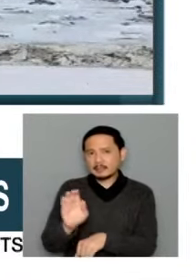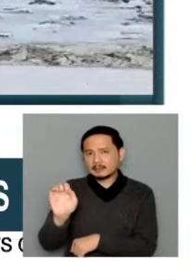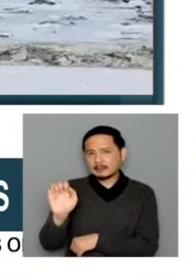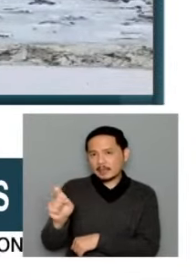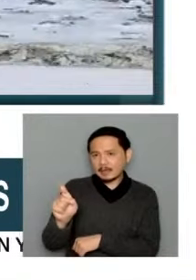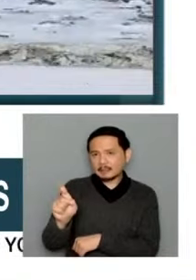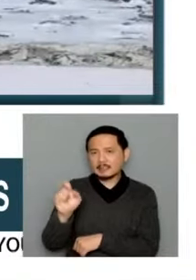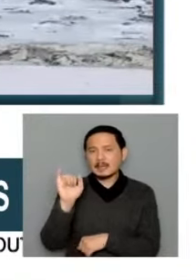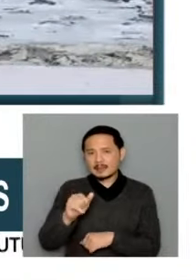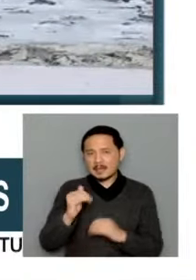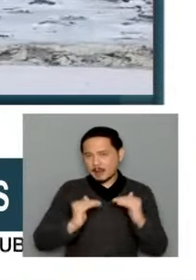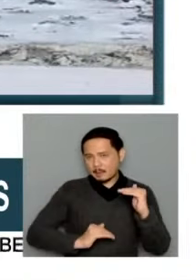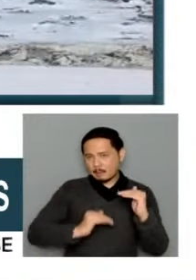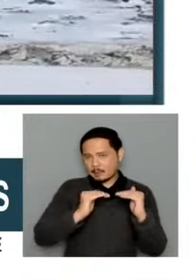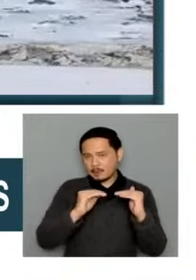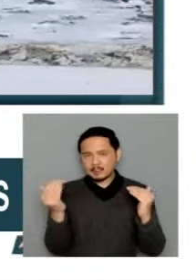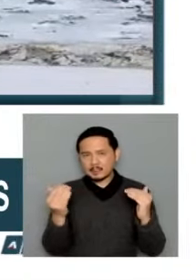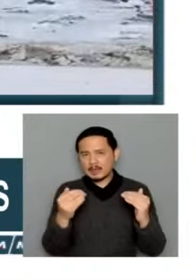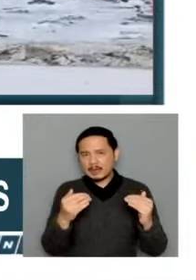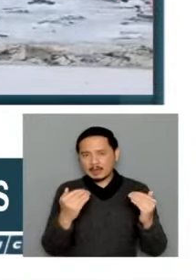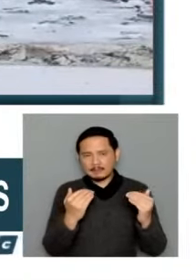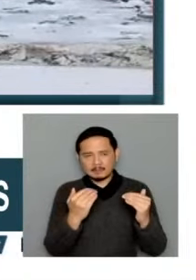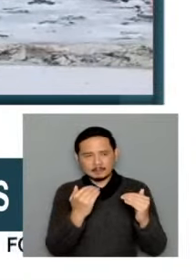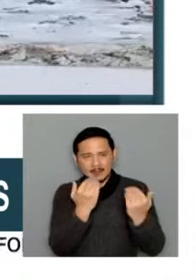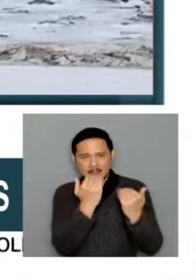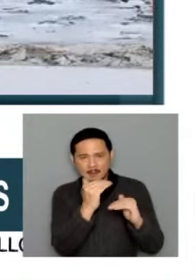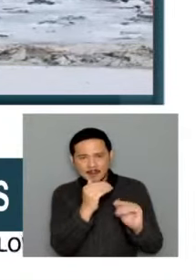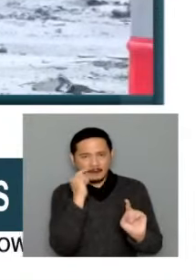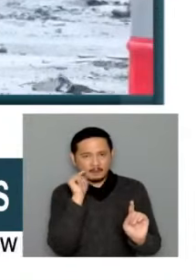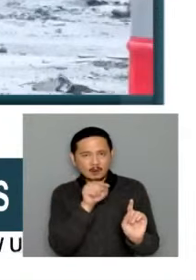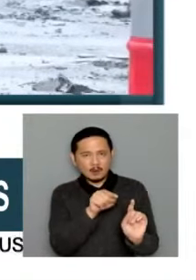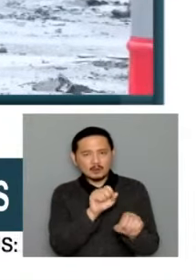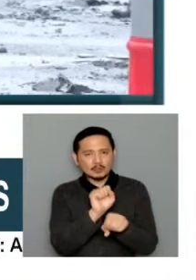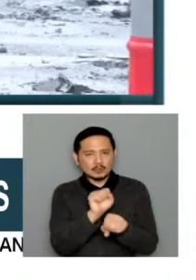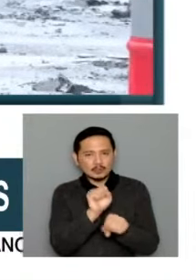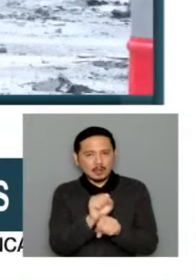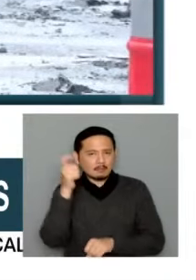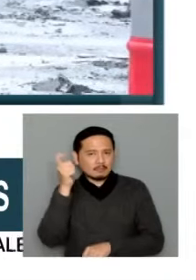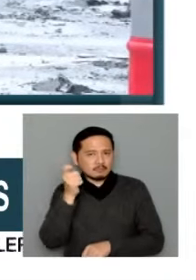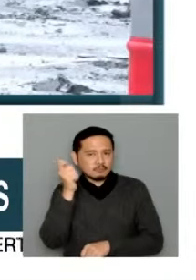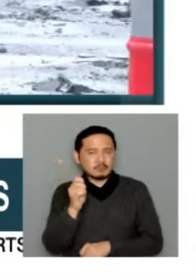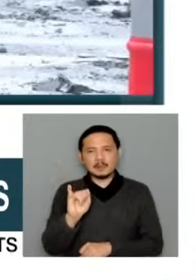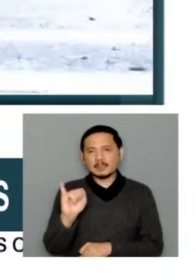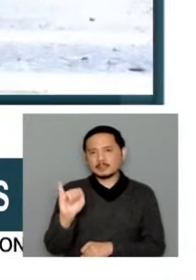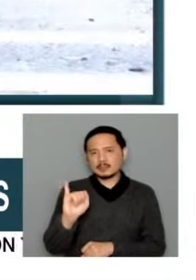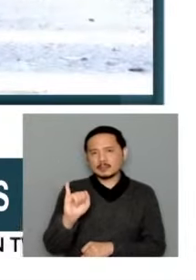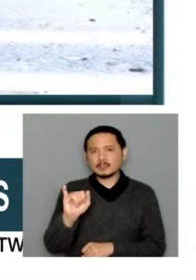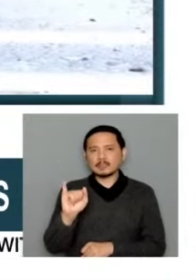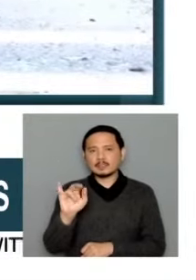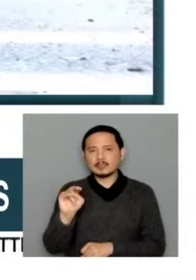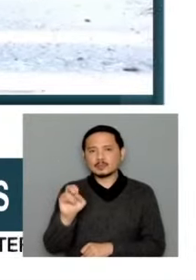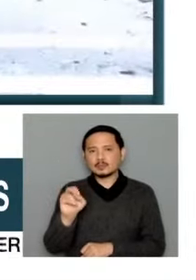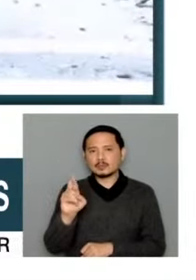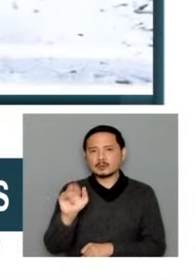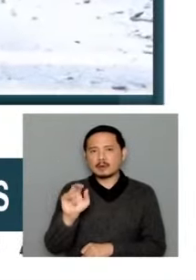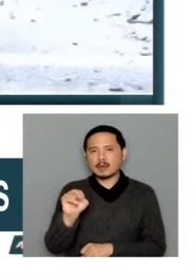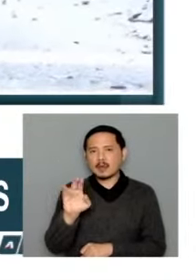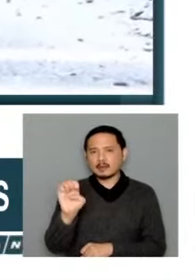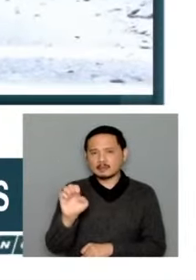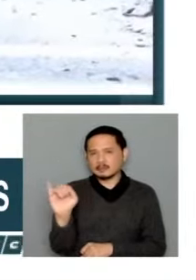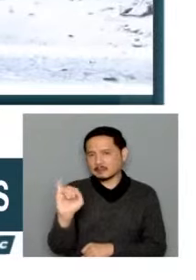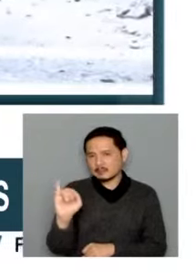earmarked for this proposed Philippine Jobs Insurance Corporation. As it is, it proposes a